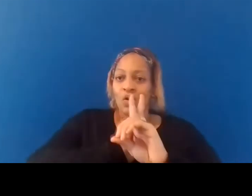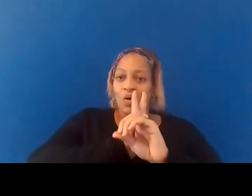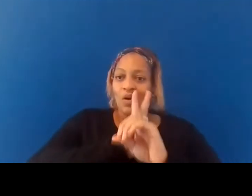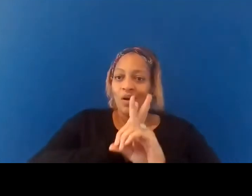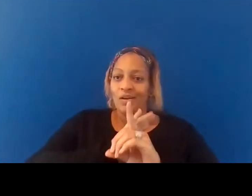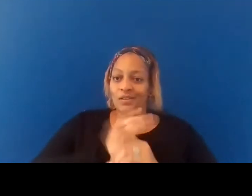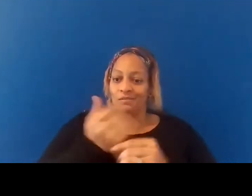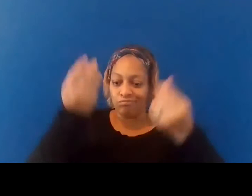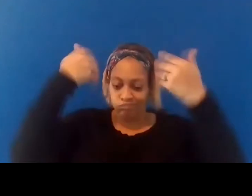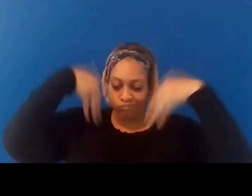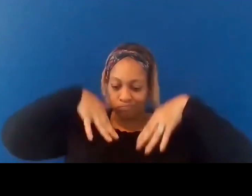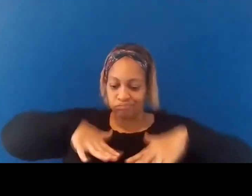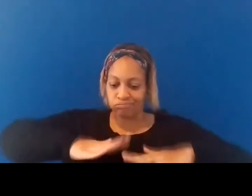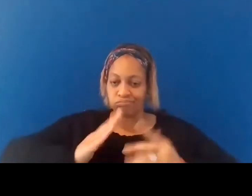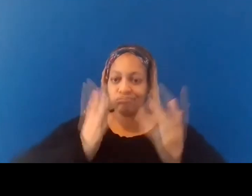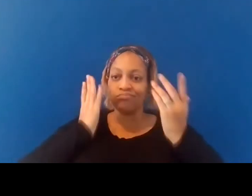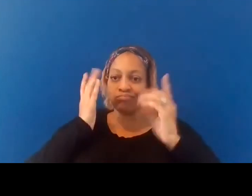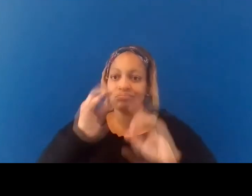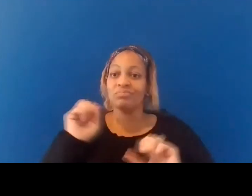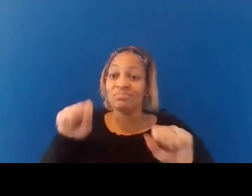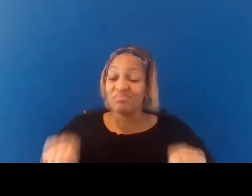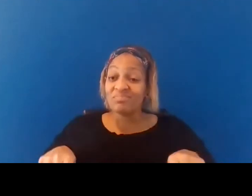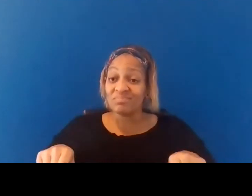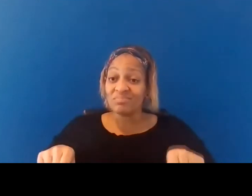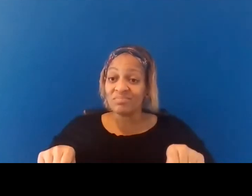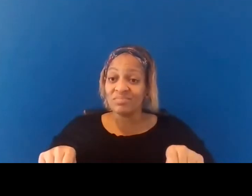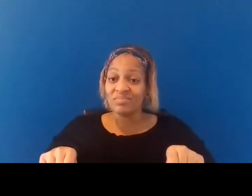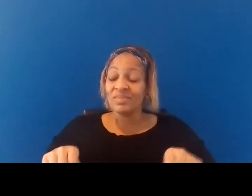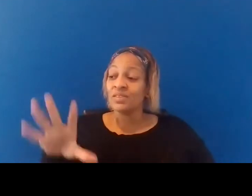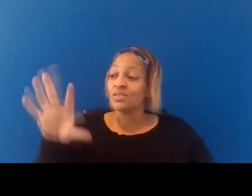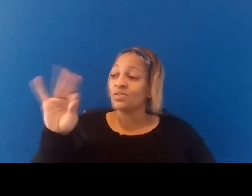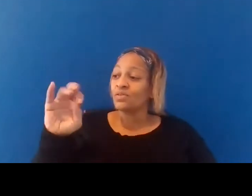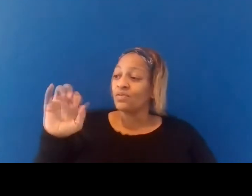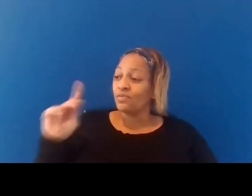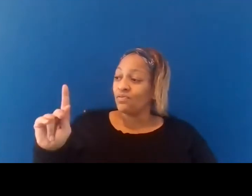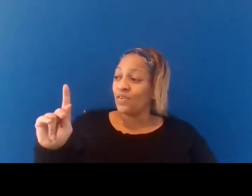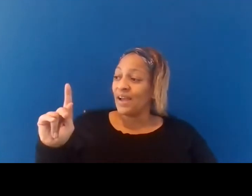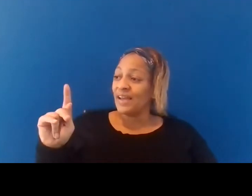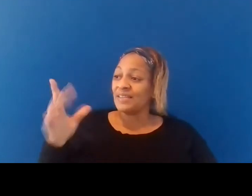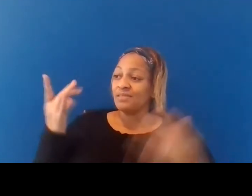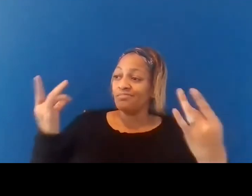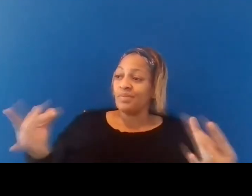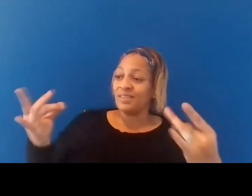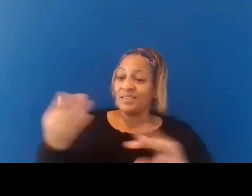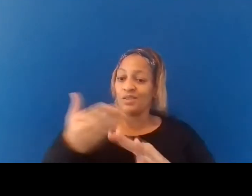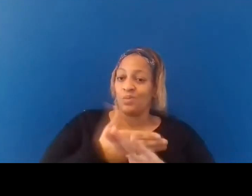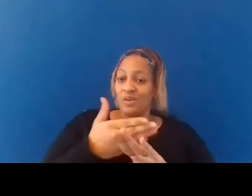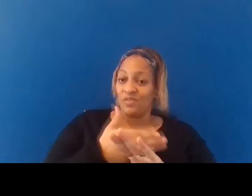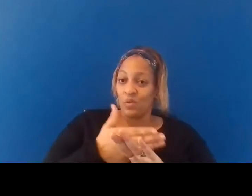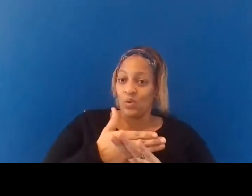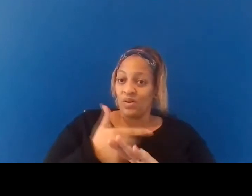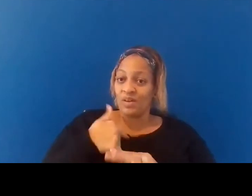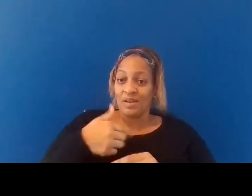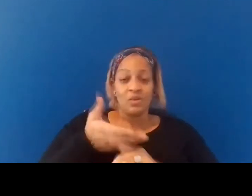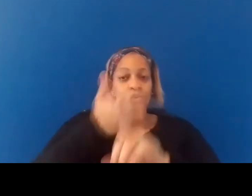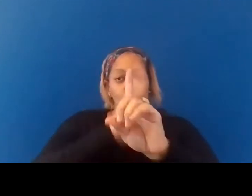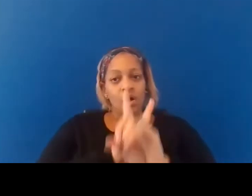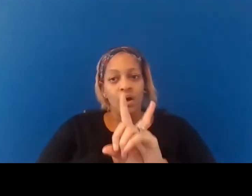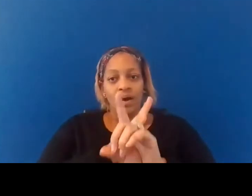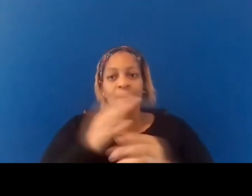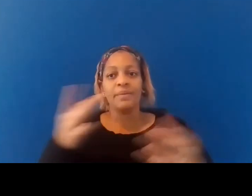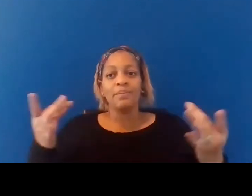us. It's all that is. So Frank's meditation, pre-service meditation, was God